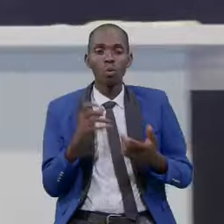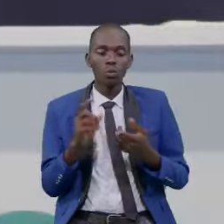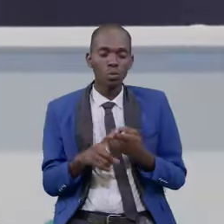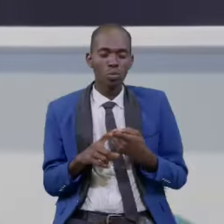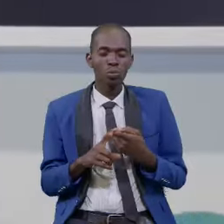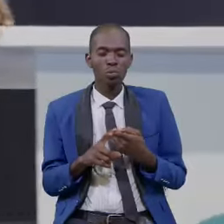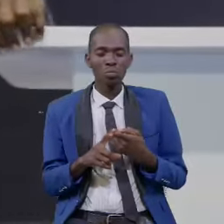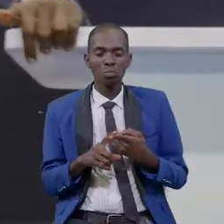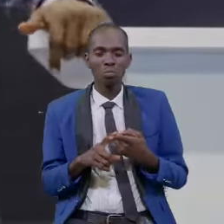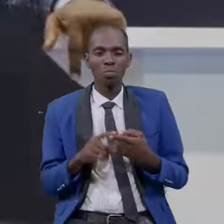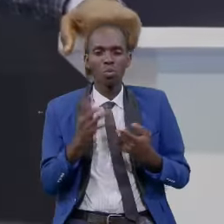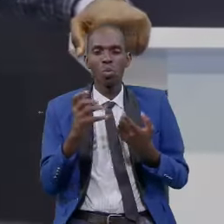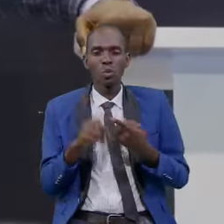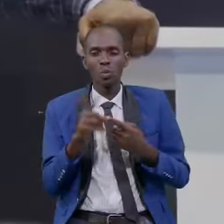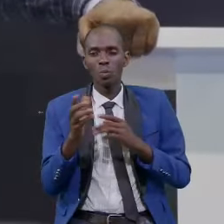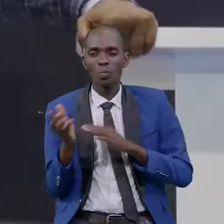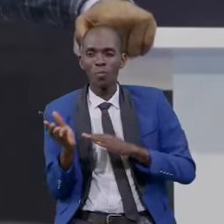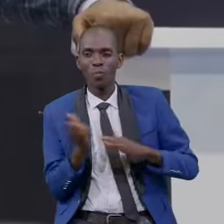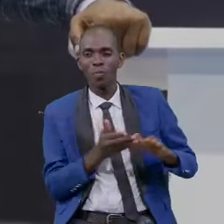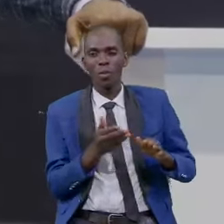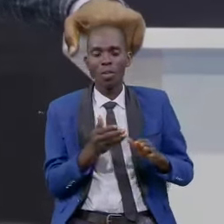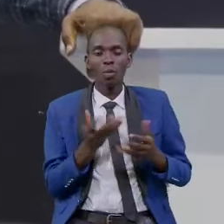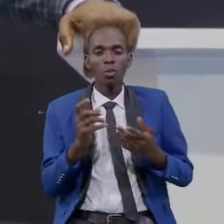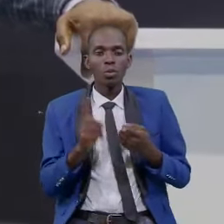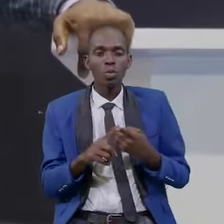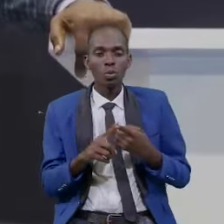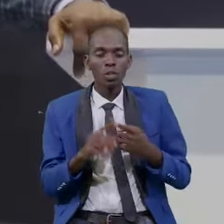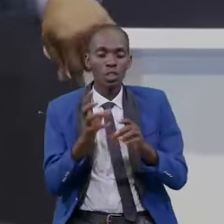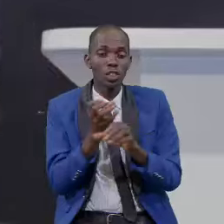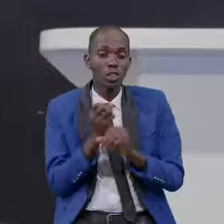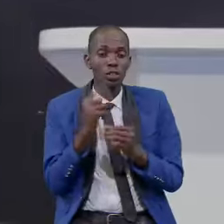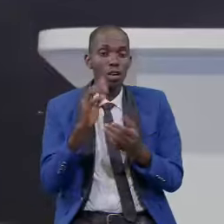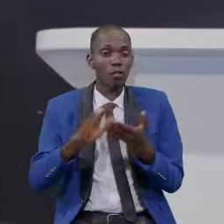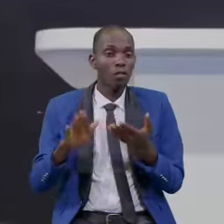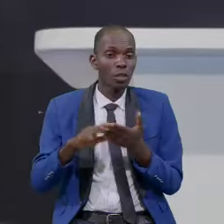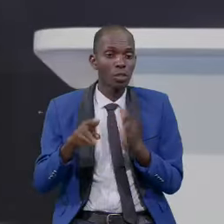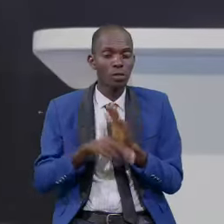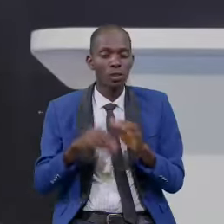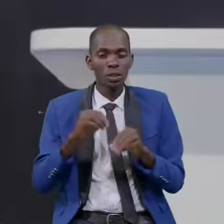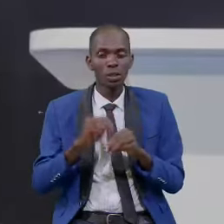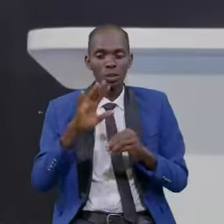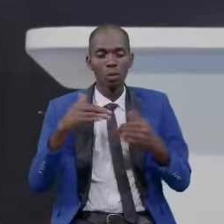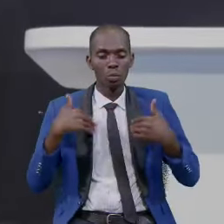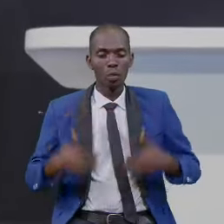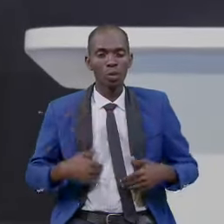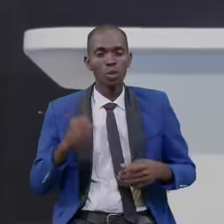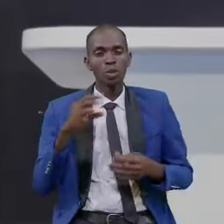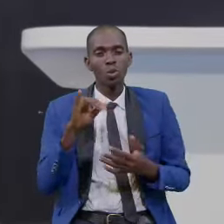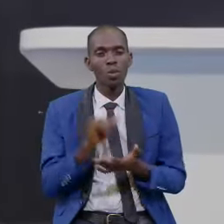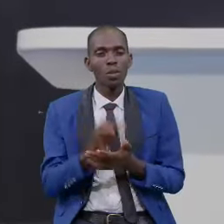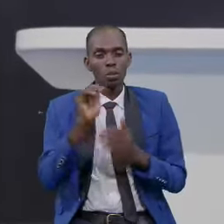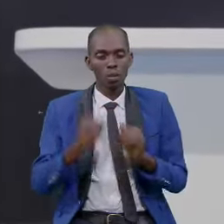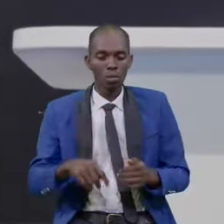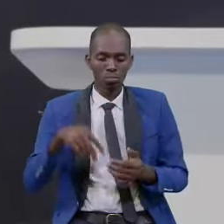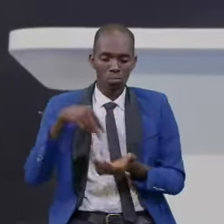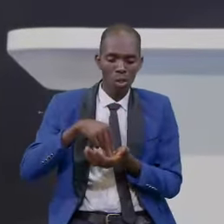just believe. You want to receive the freedom in your joints, so that you can stand up, you can sit down, you can walk, you